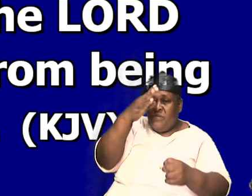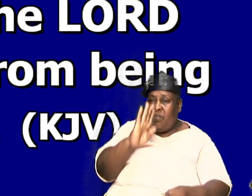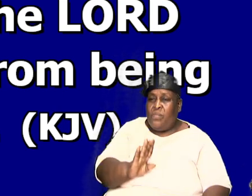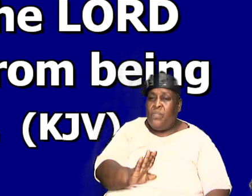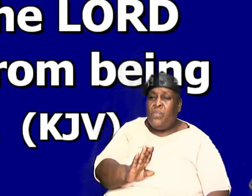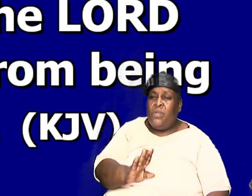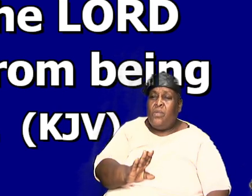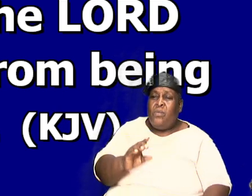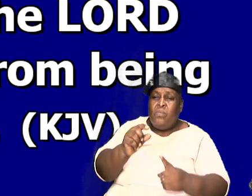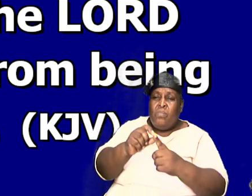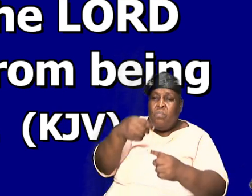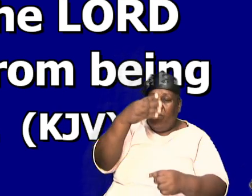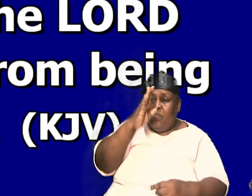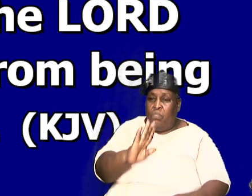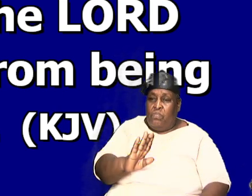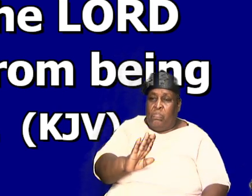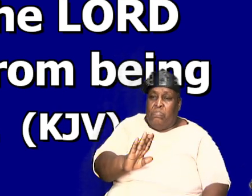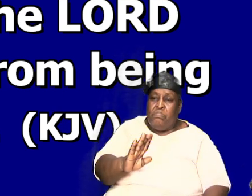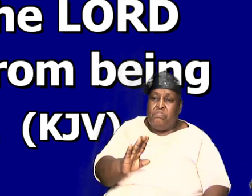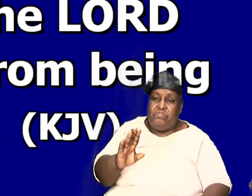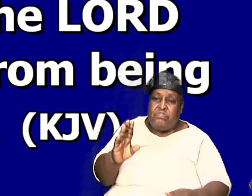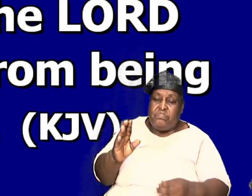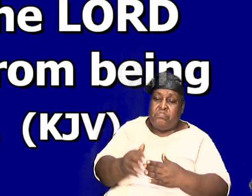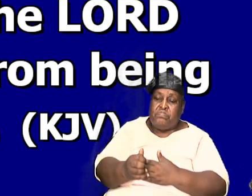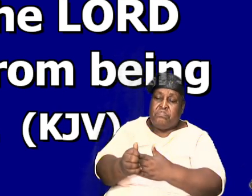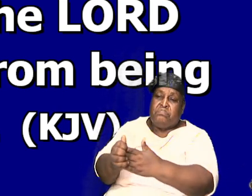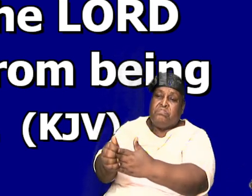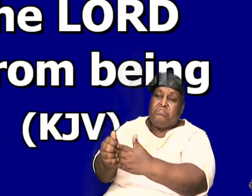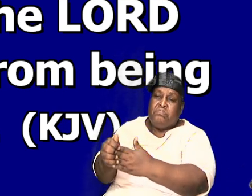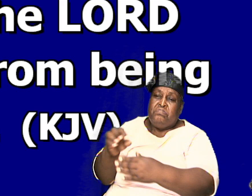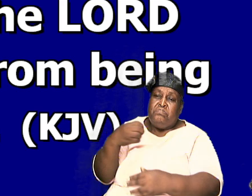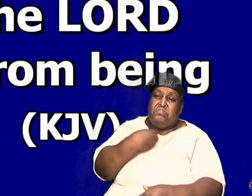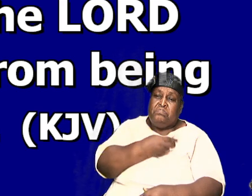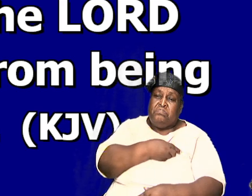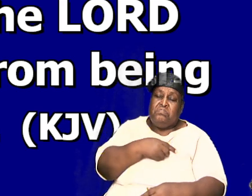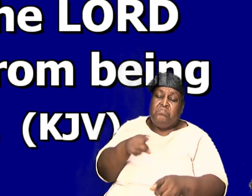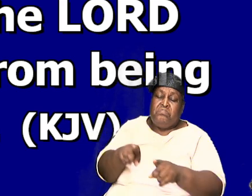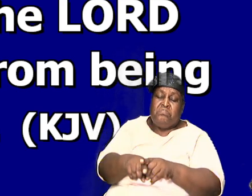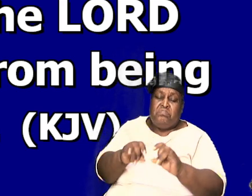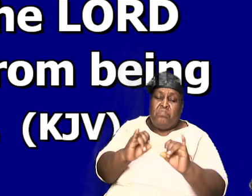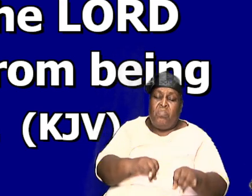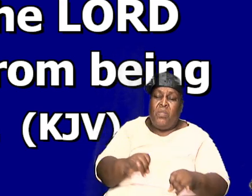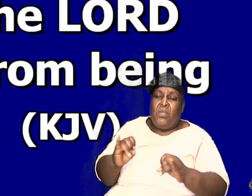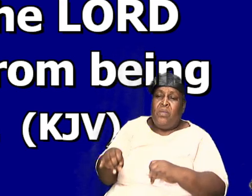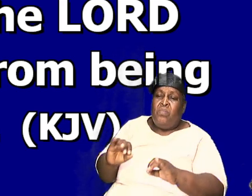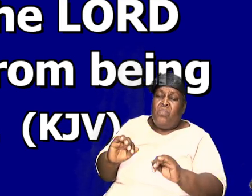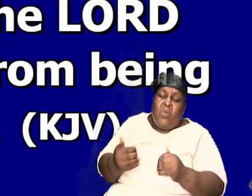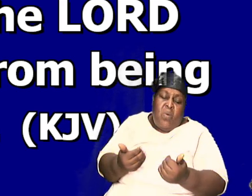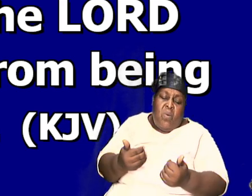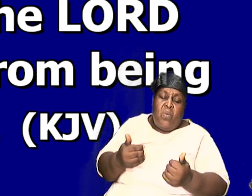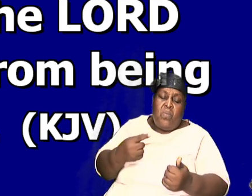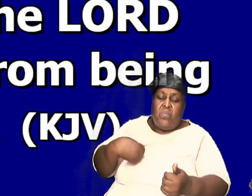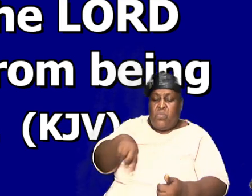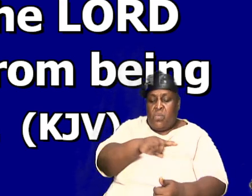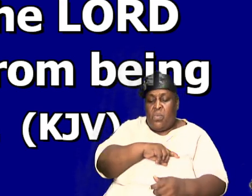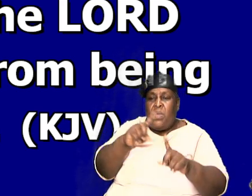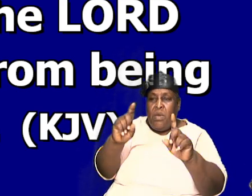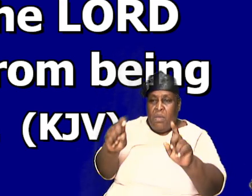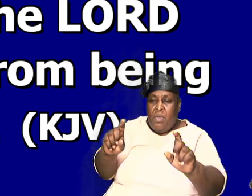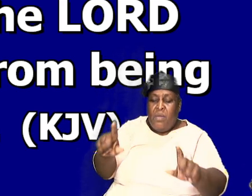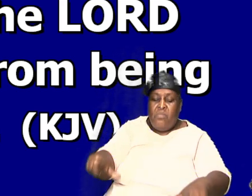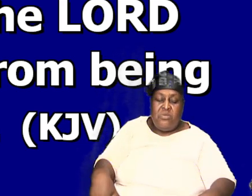God is what guides us, it is what instructs us, you know, as individuals, how we should live